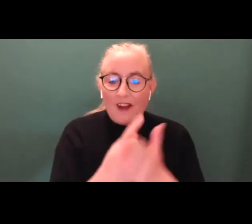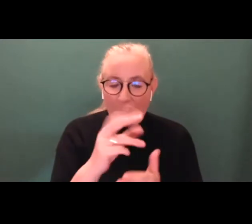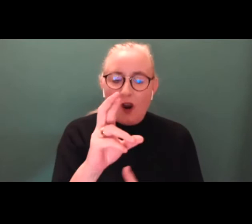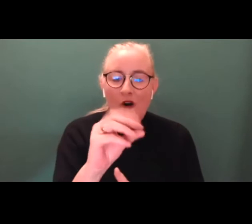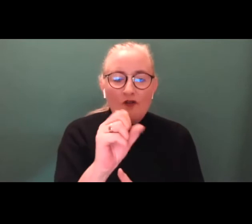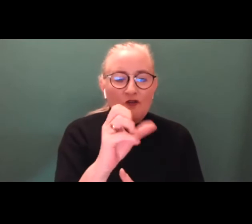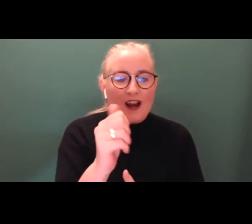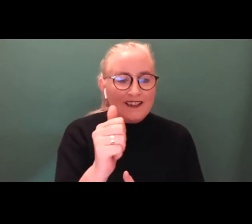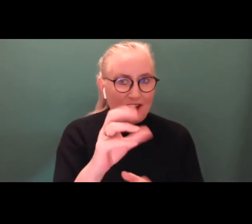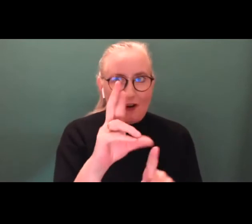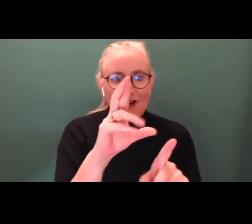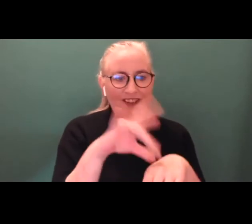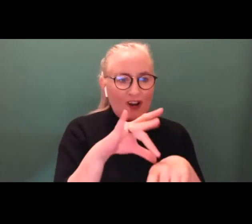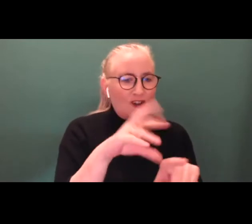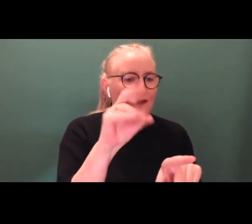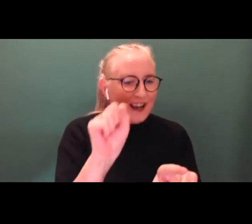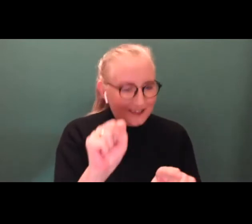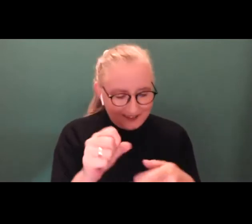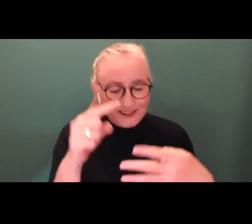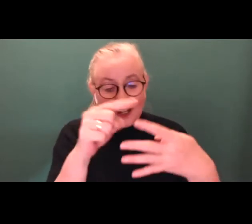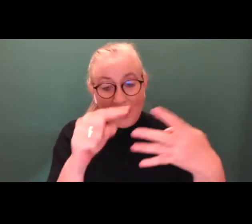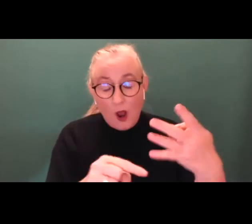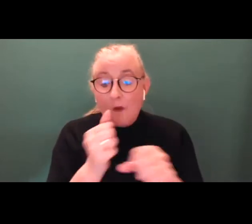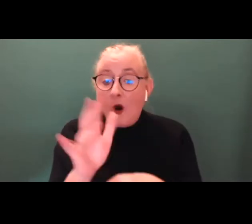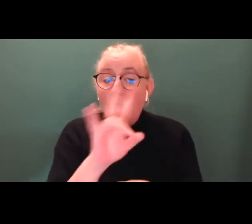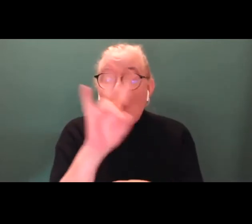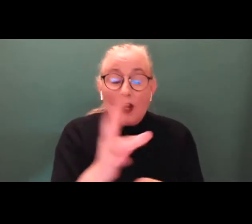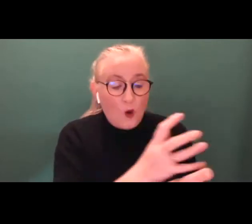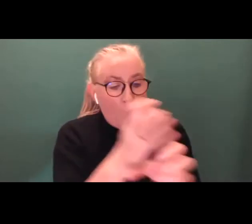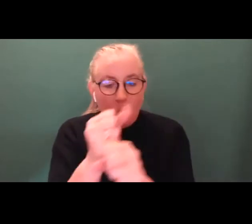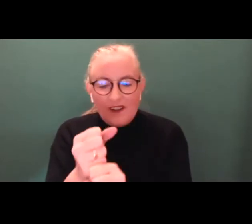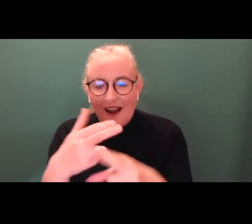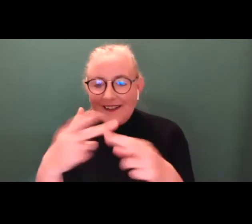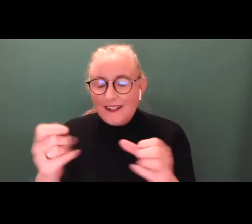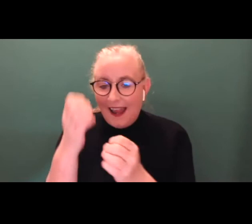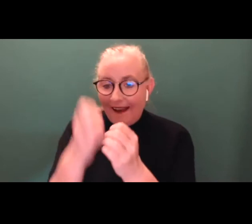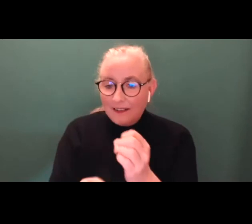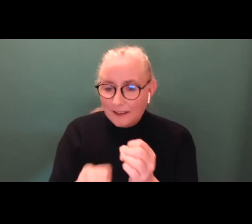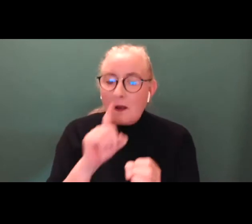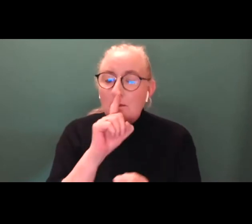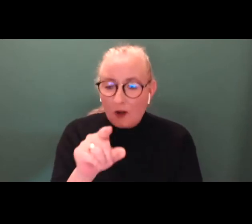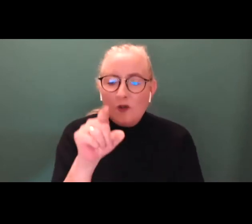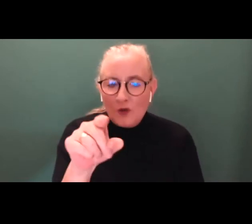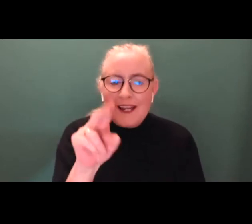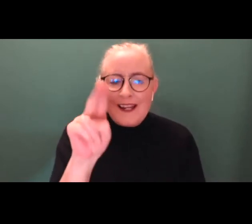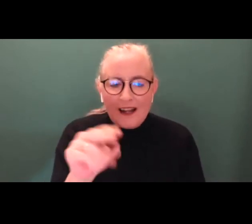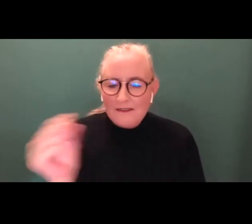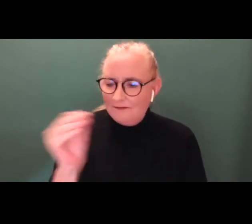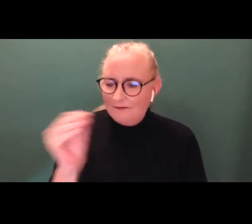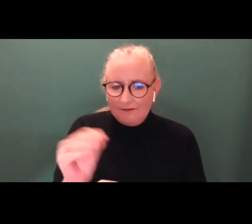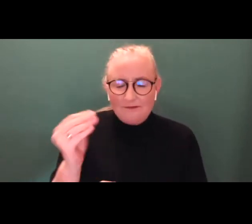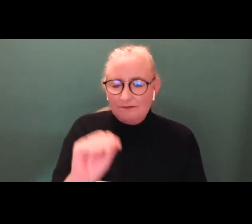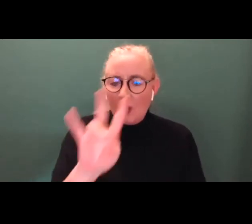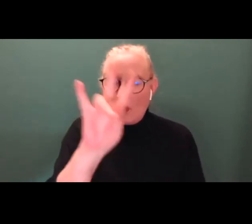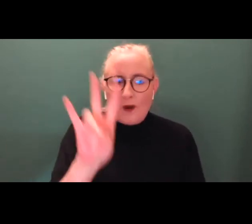Tamming. We're going to hold all questions to the end of the presentations, but you can be entering your questions